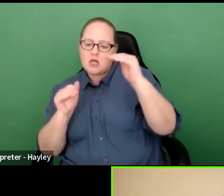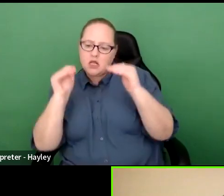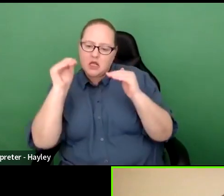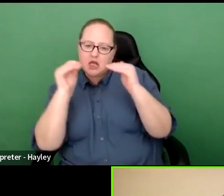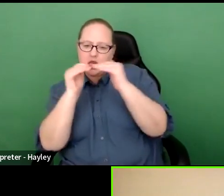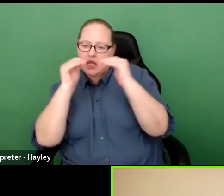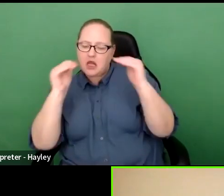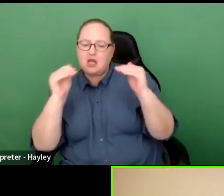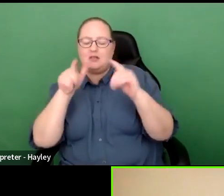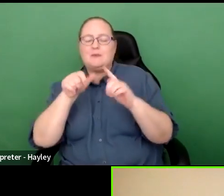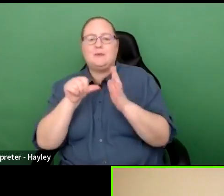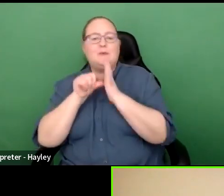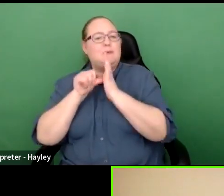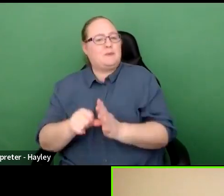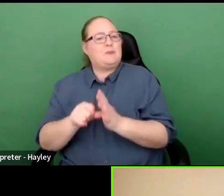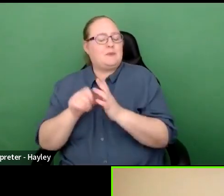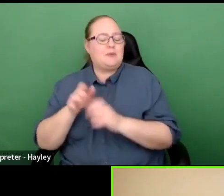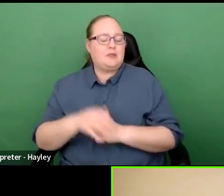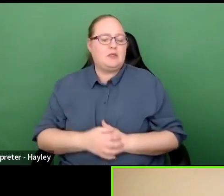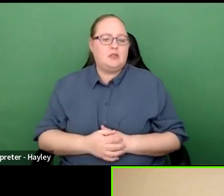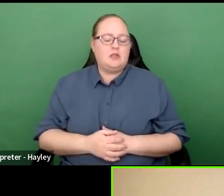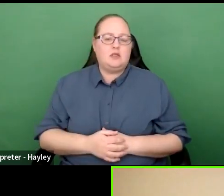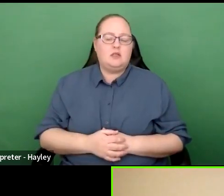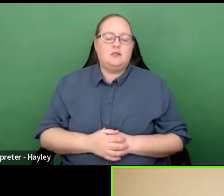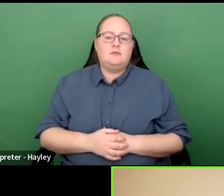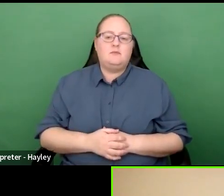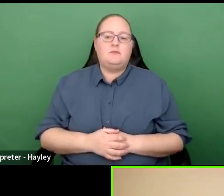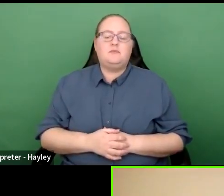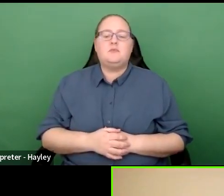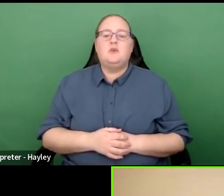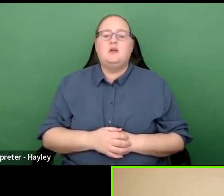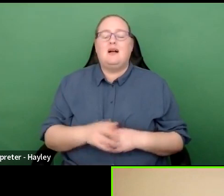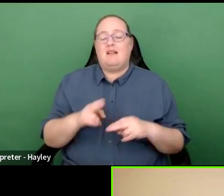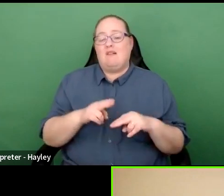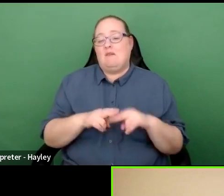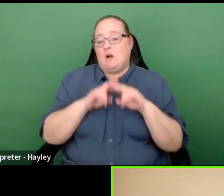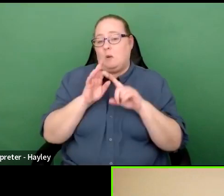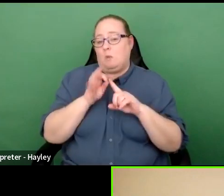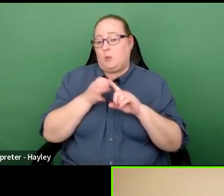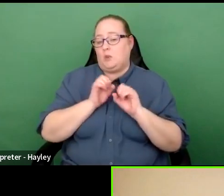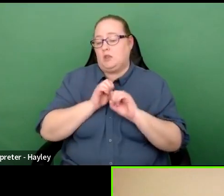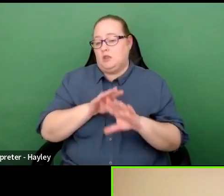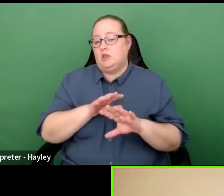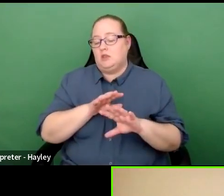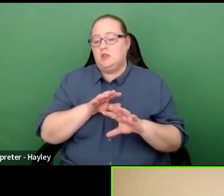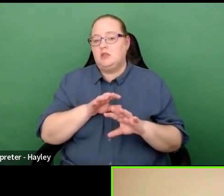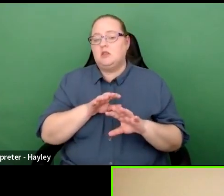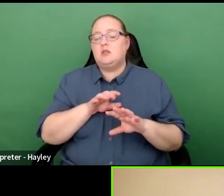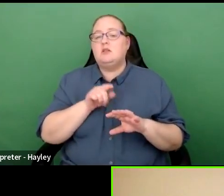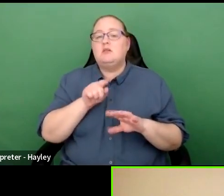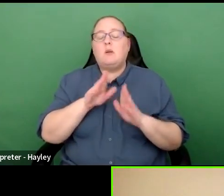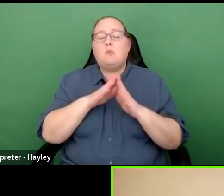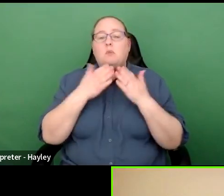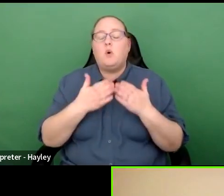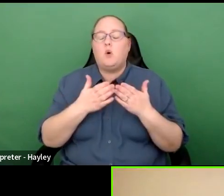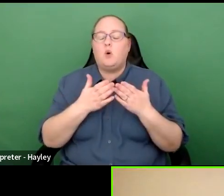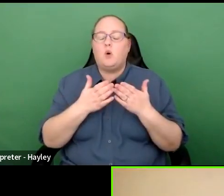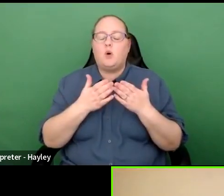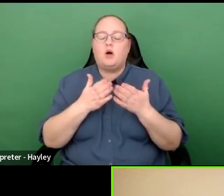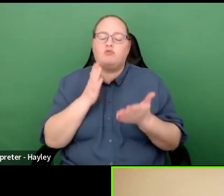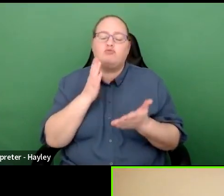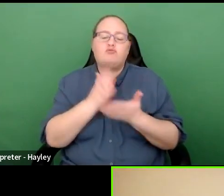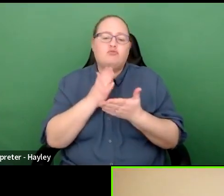Finally, and I really want to emphasize it, this is a highly optimistic book. This is a book of